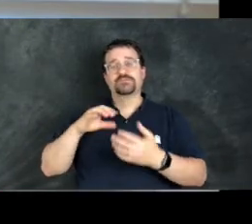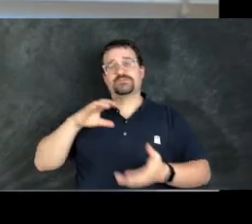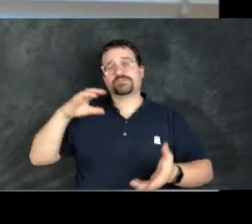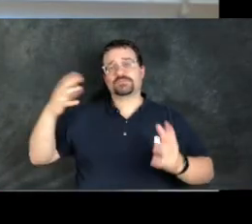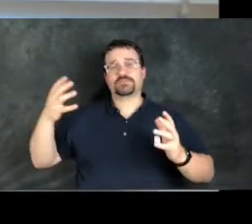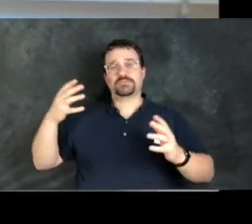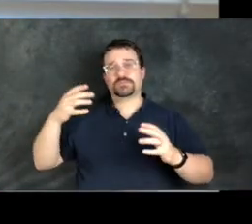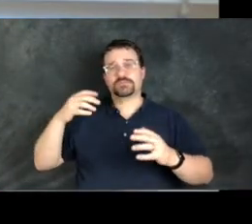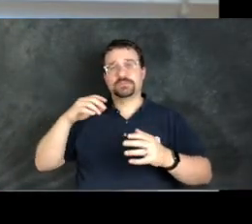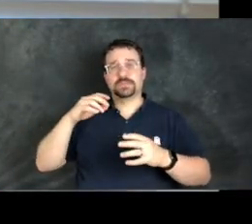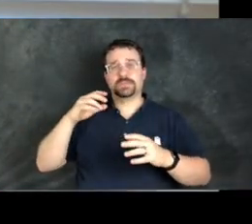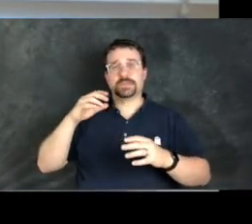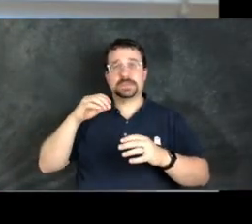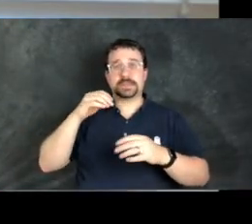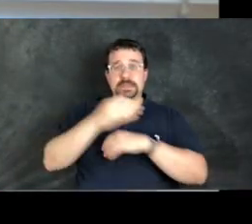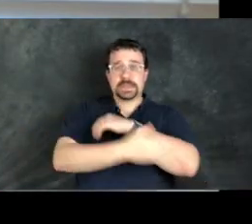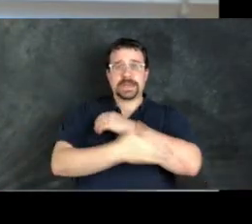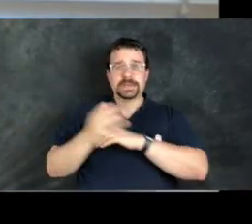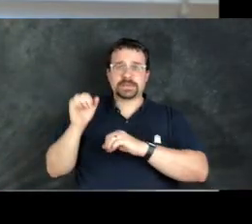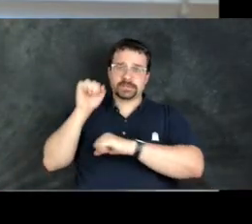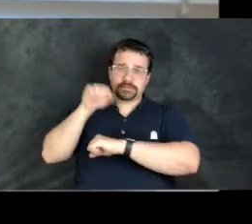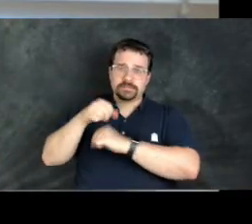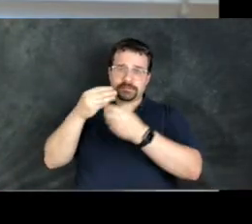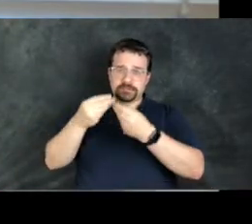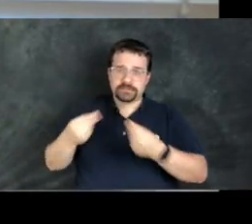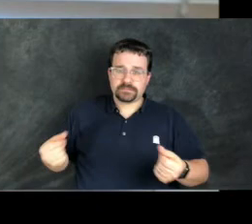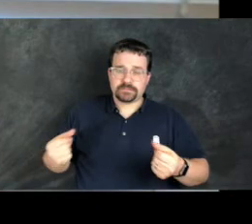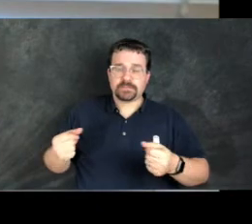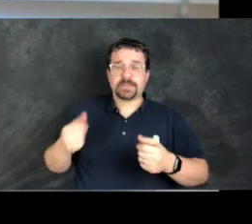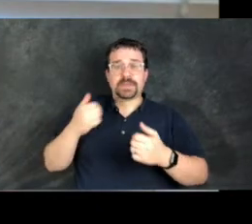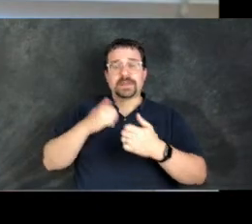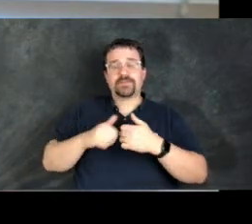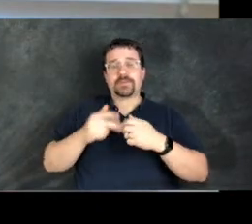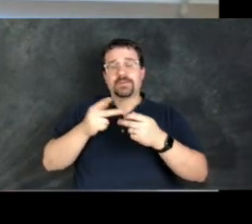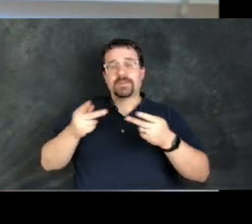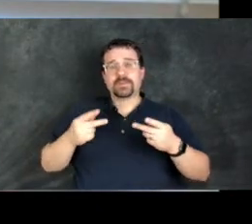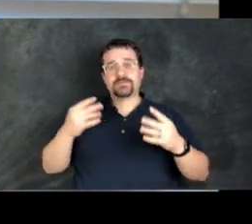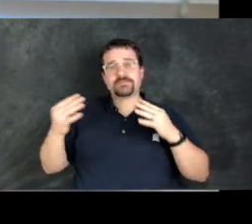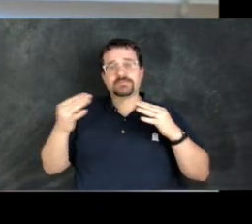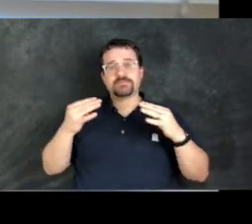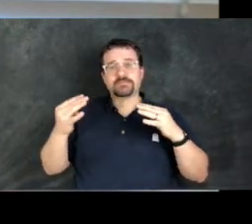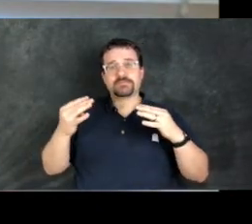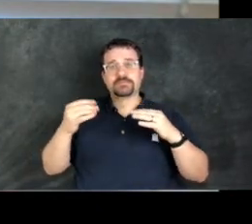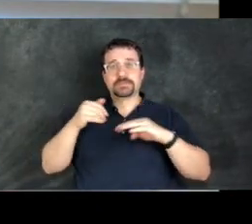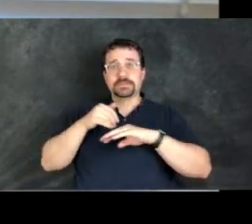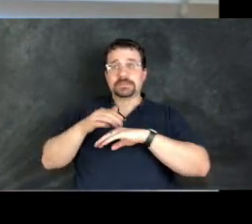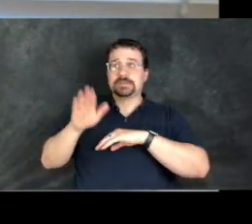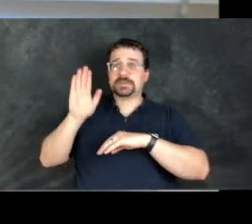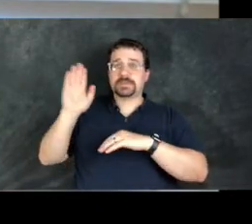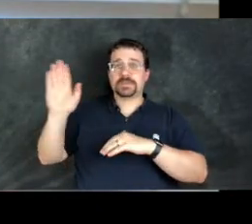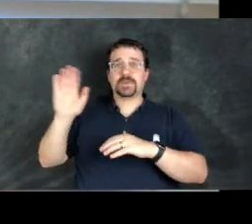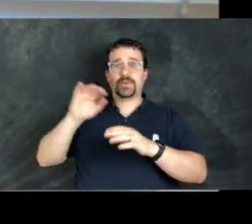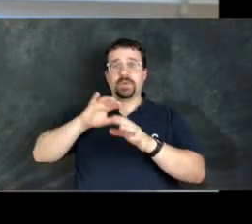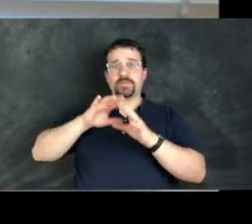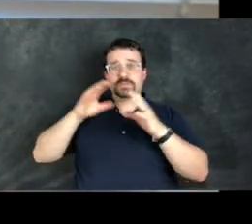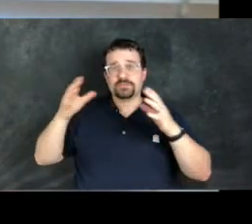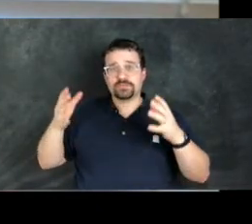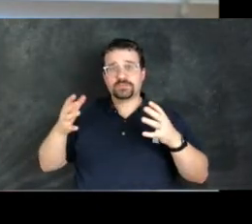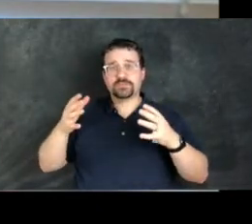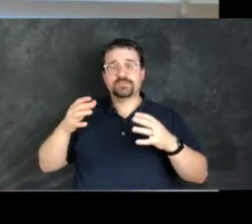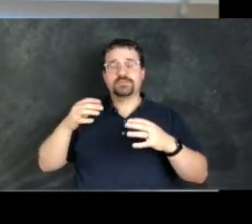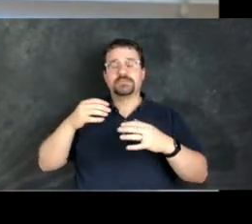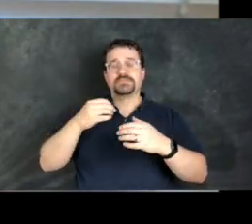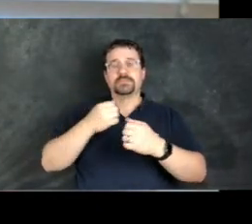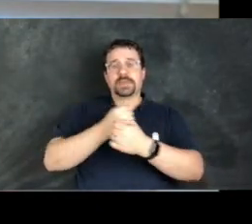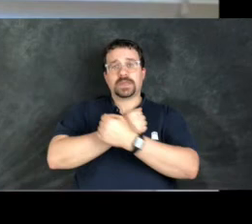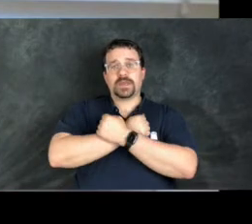chaos of the nations. In every place of war, Send your encompassing